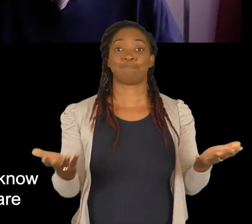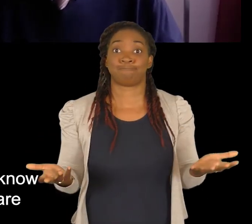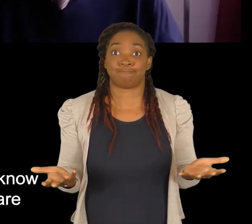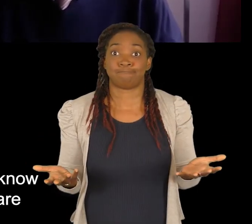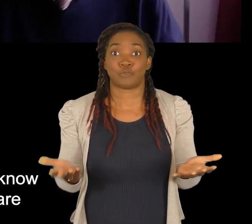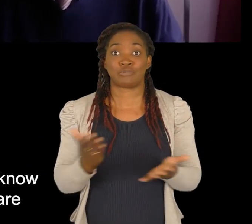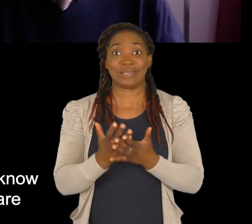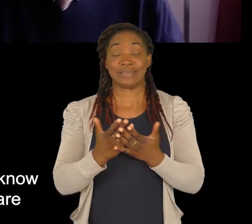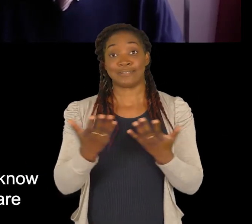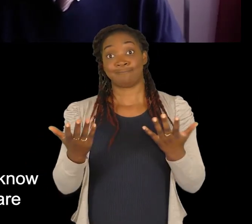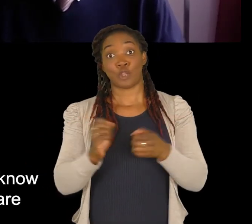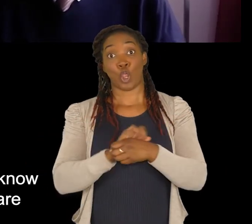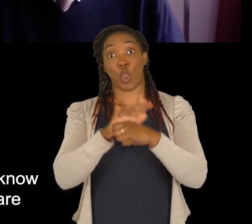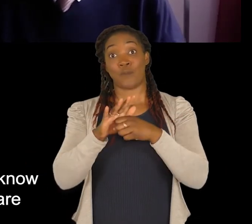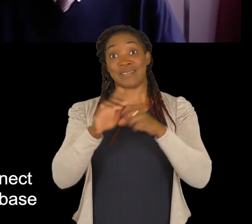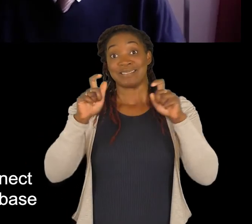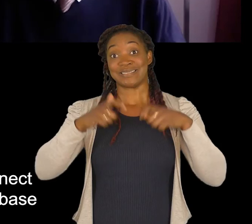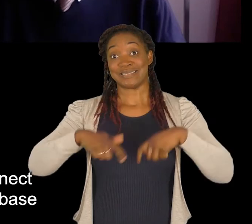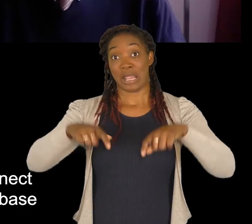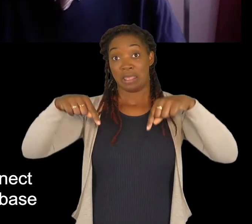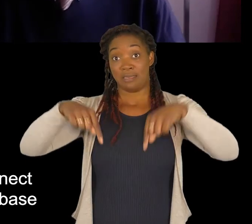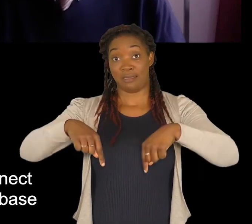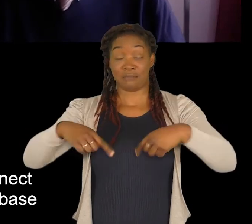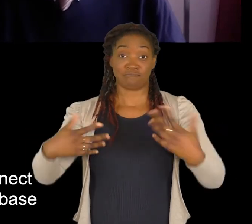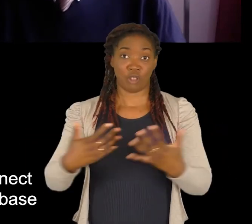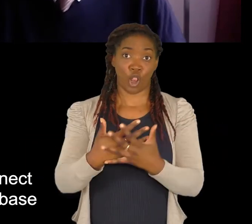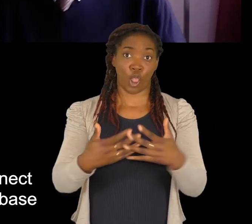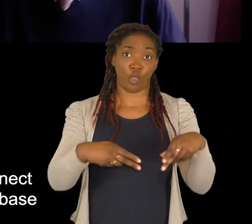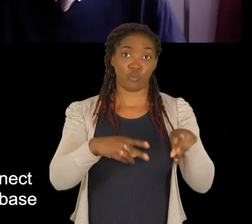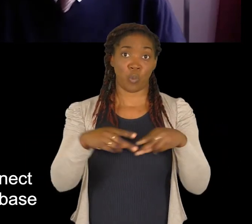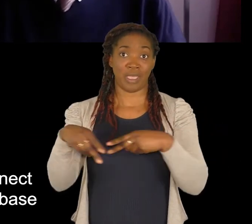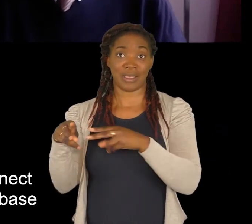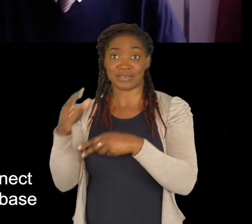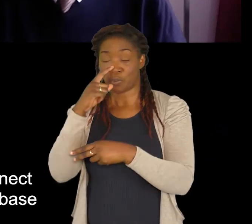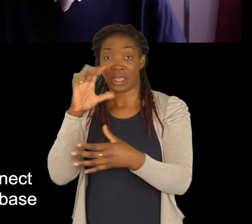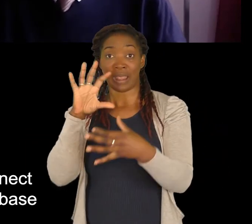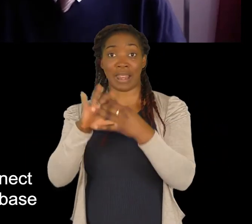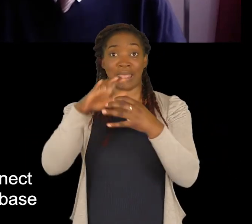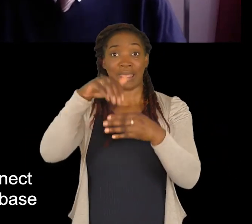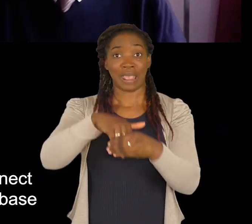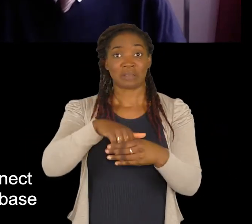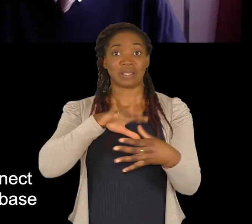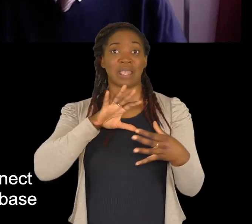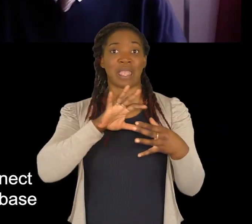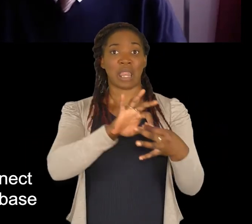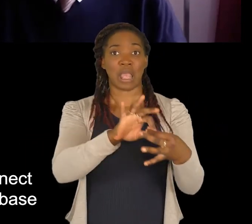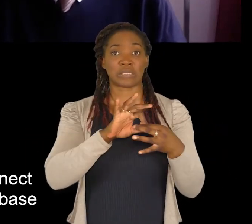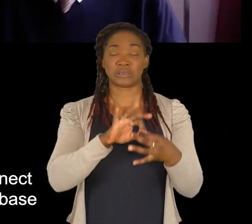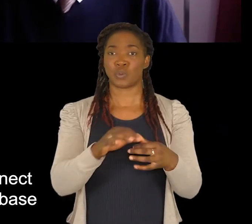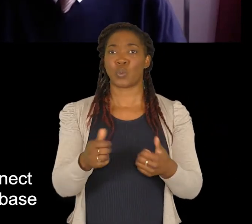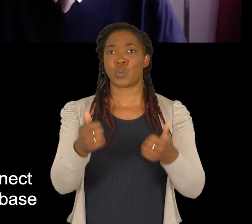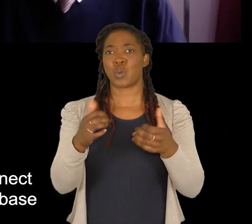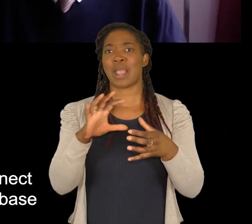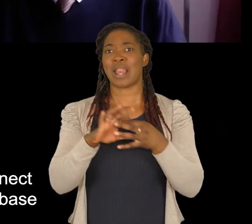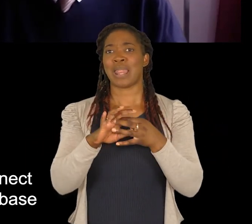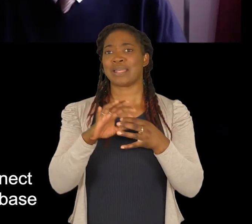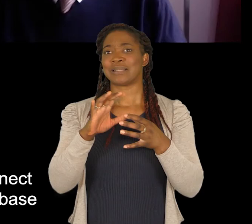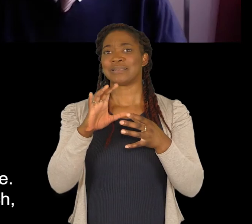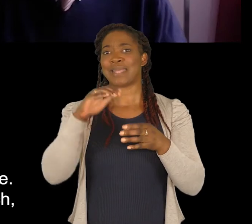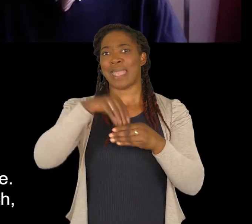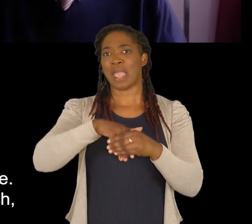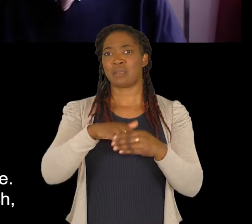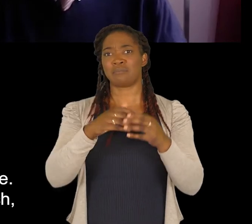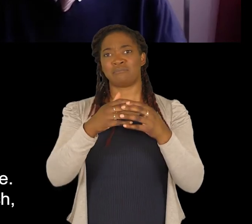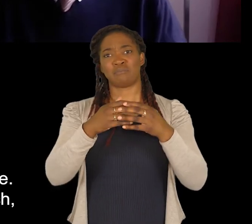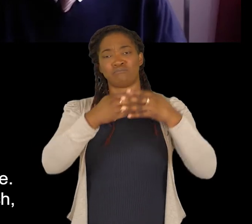especially, you know, we're still in the middle of COVID. There's lots and lots of ways you can link in and connect with people. Even like LinkedIn, it's a huge